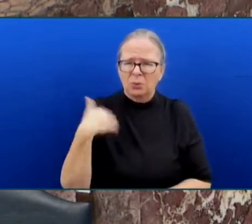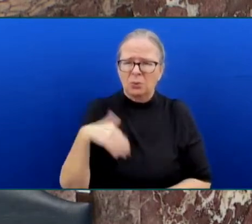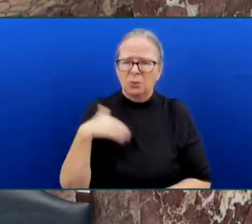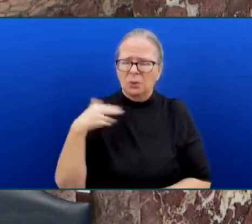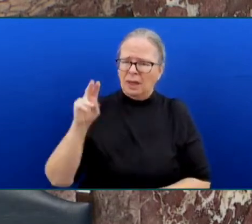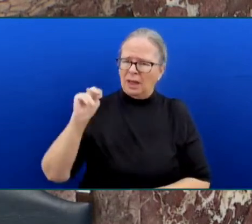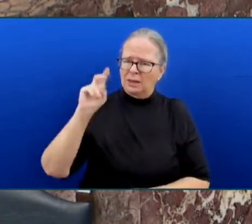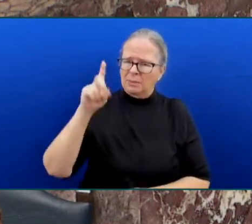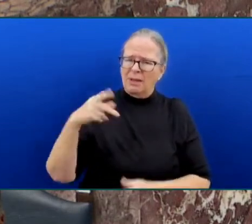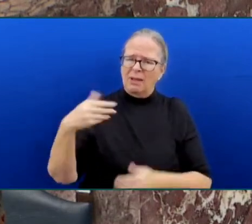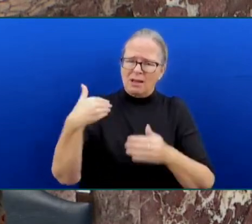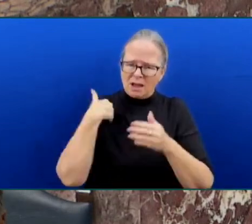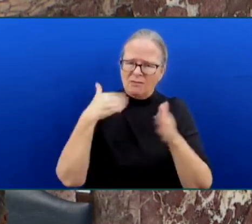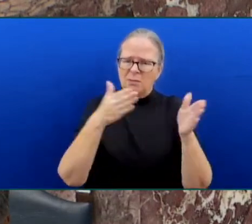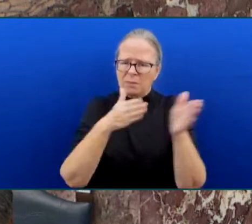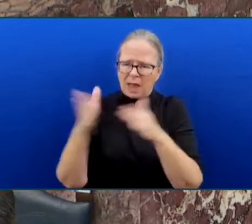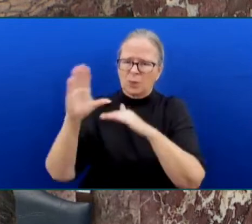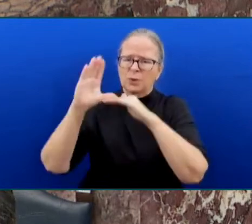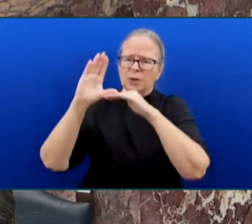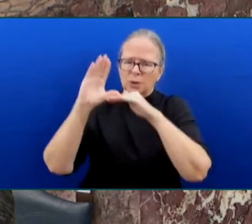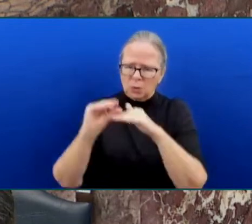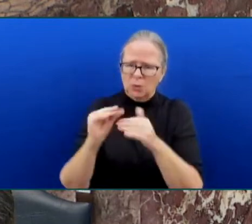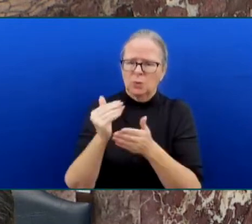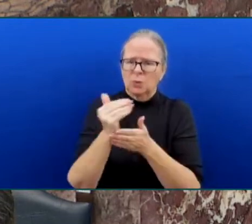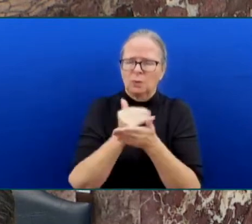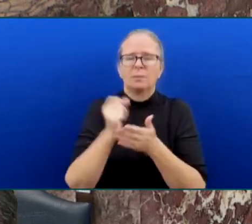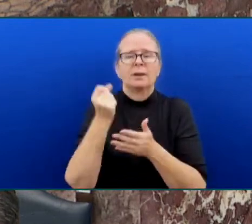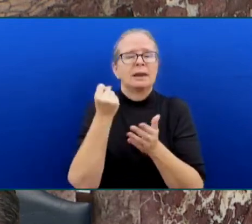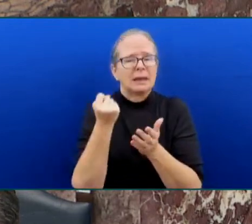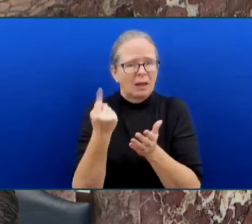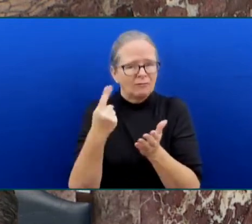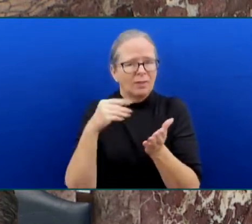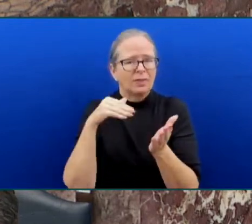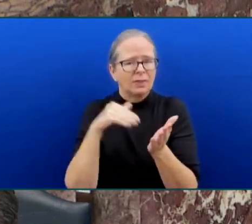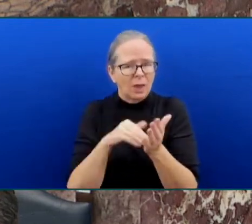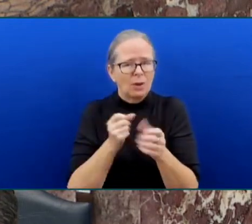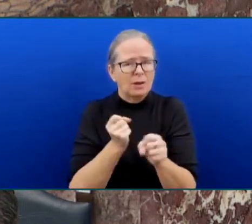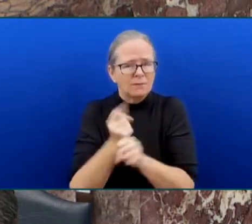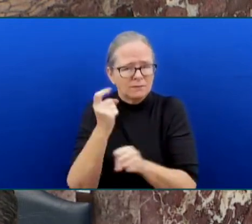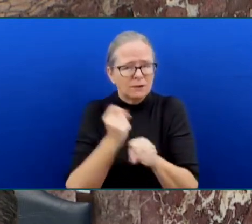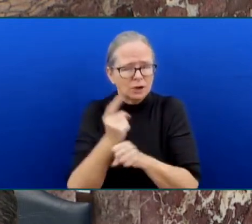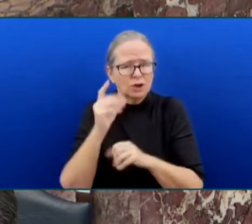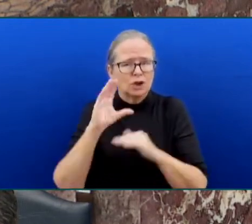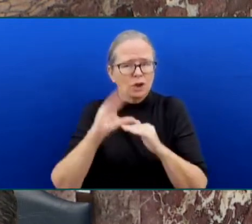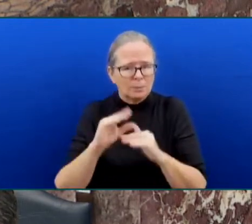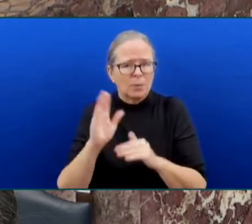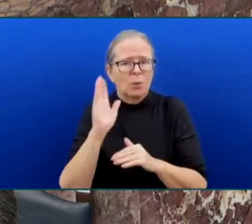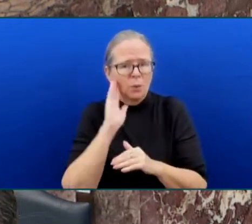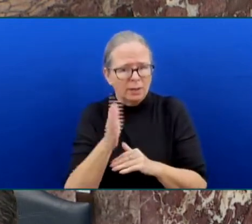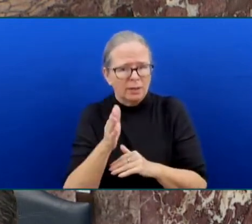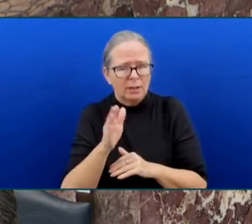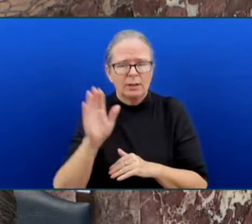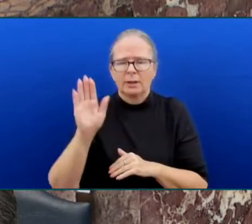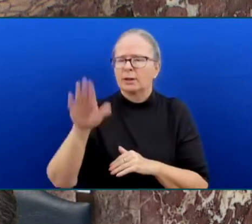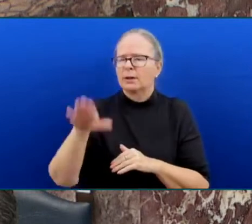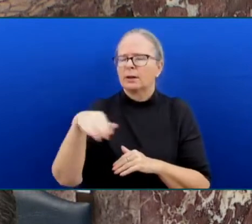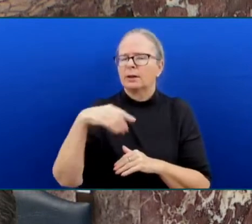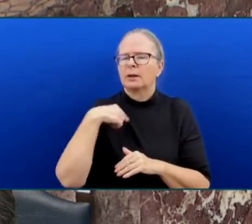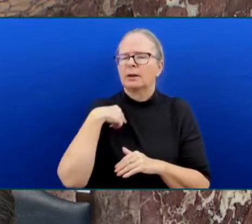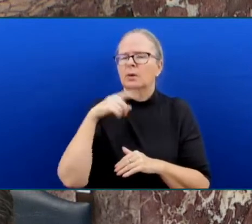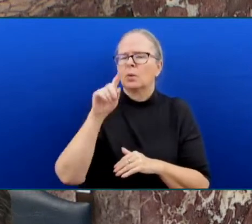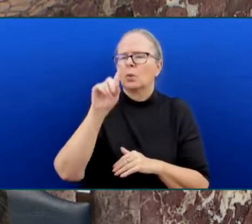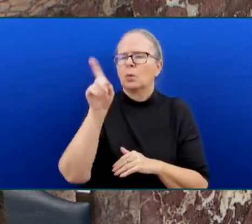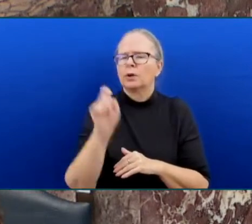staggering $11,000 annually. Why is the Premier making life increasingly unaffordable for British